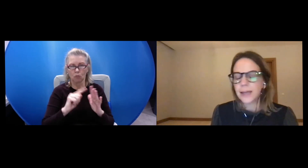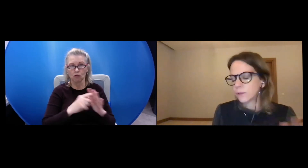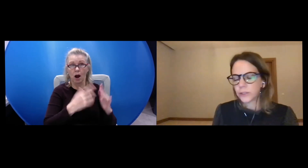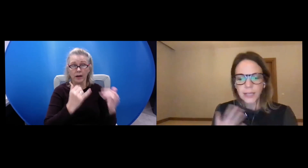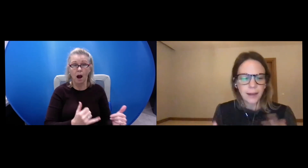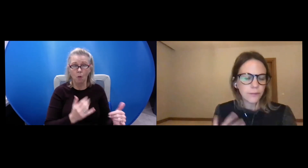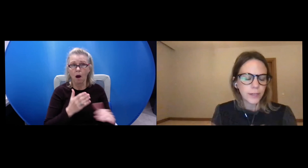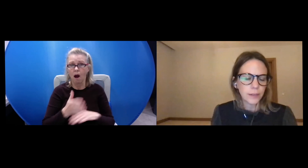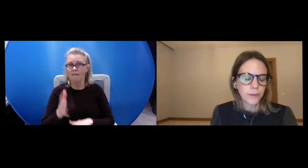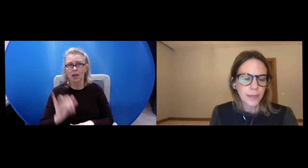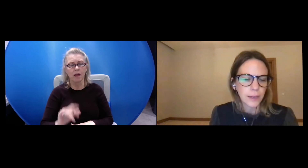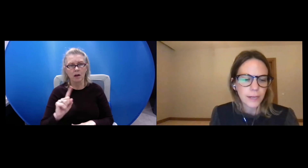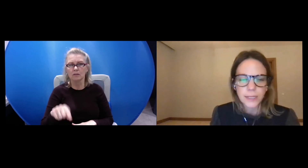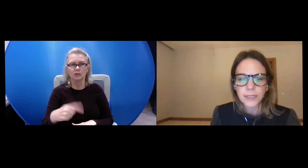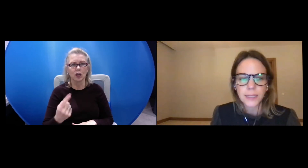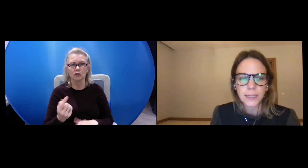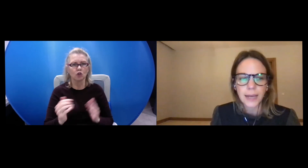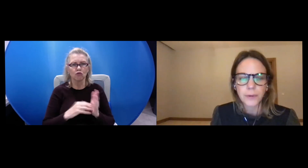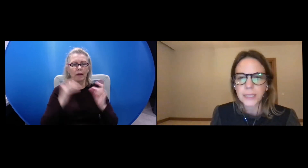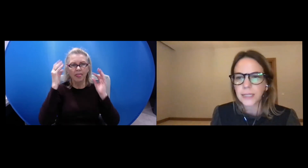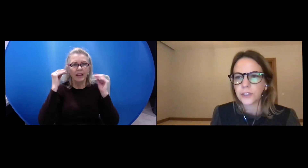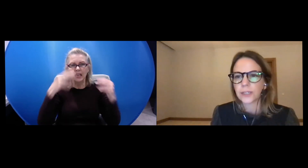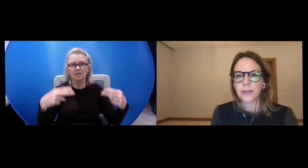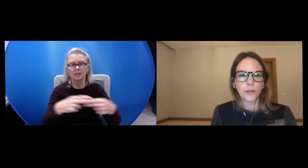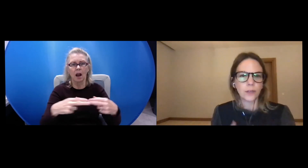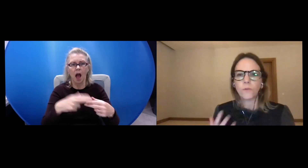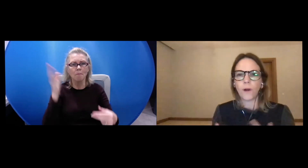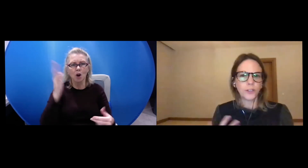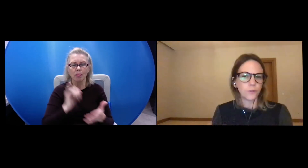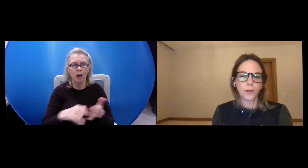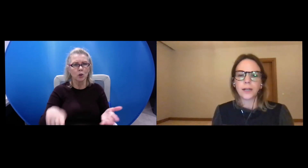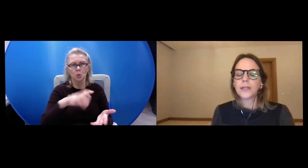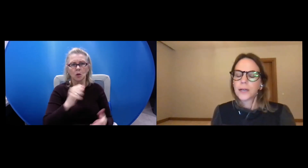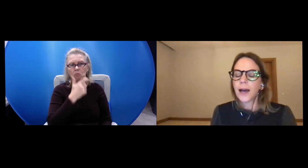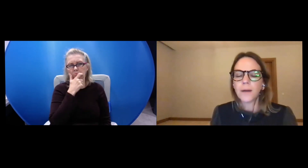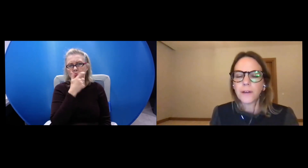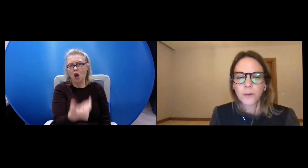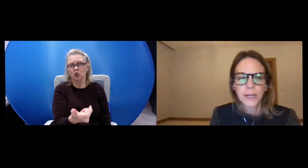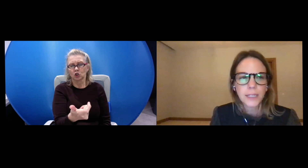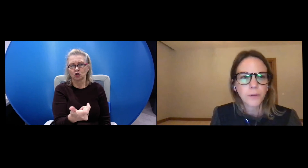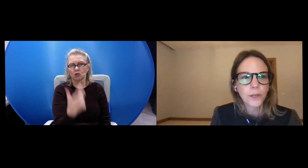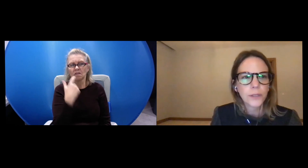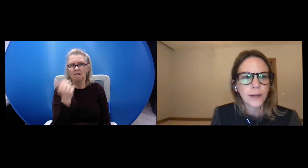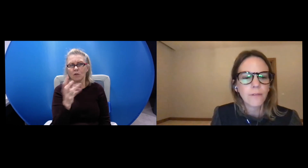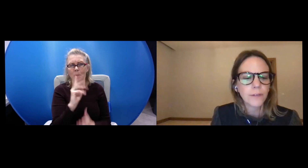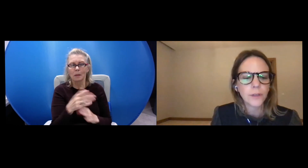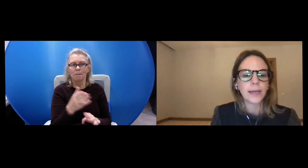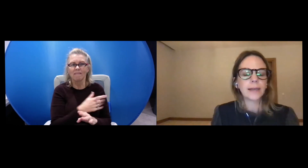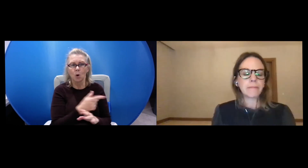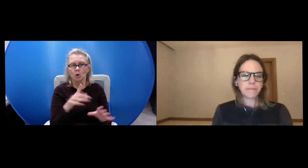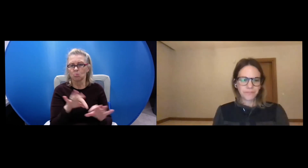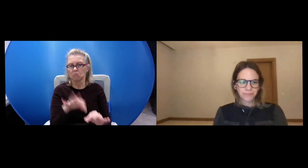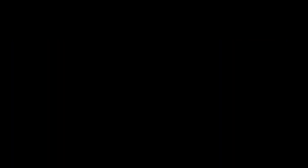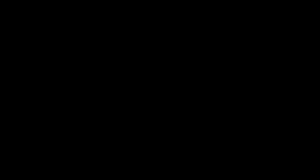that, we'll just have a Rethinking Residency slide presentation that you can watch for a few minutes before you sign off if you like.